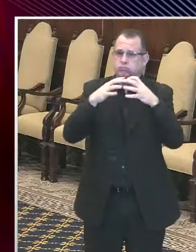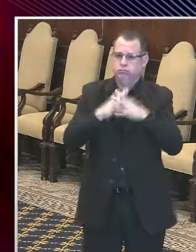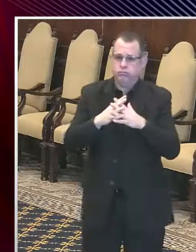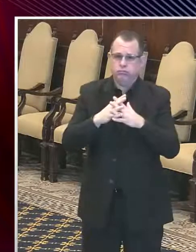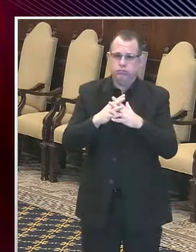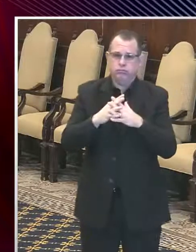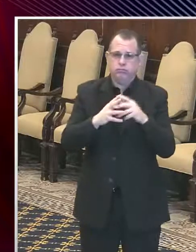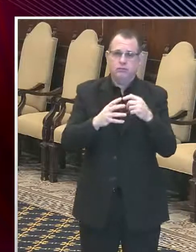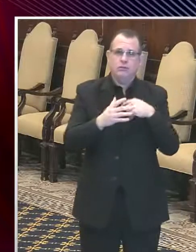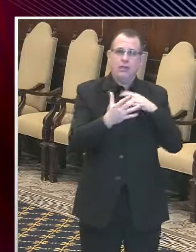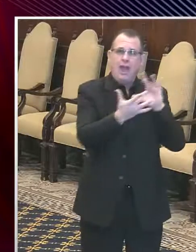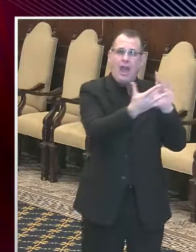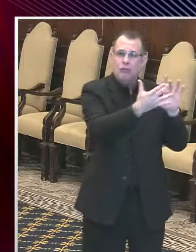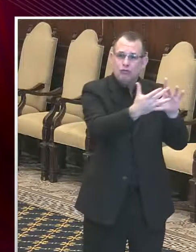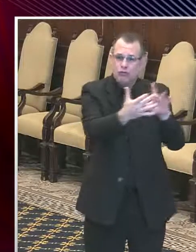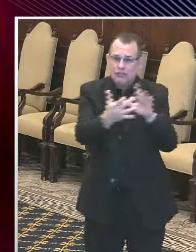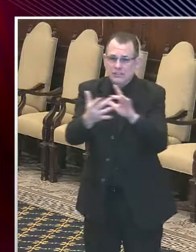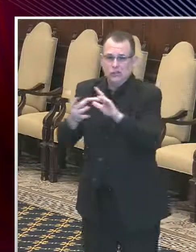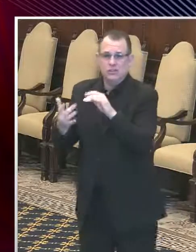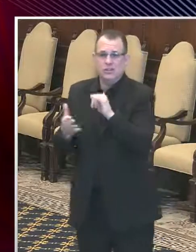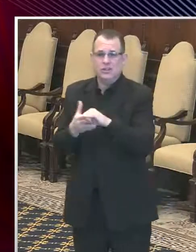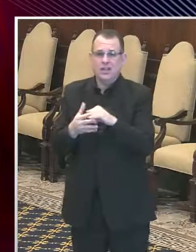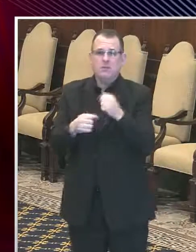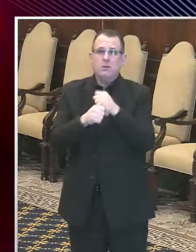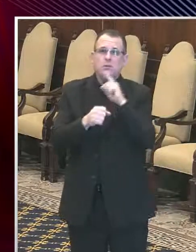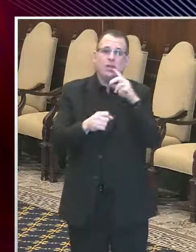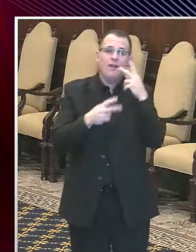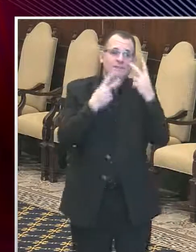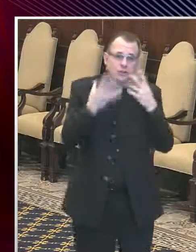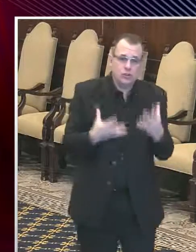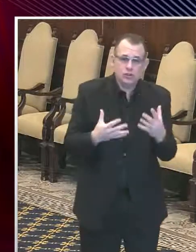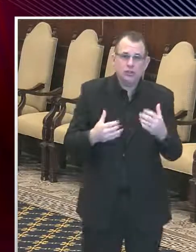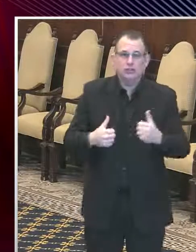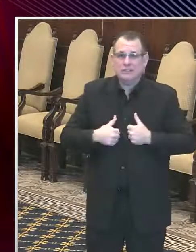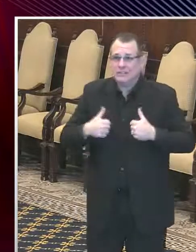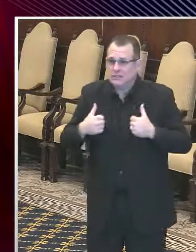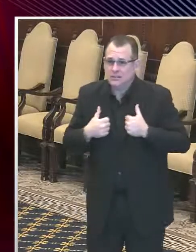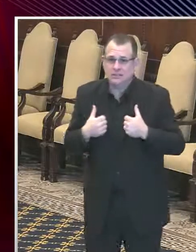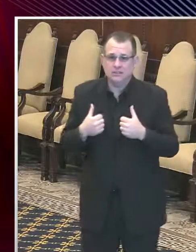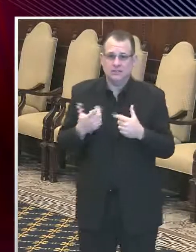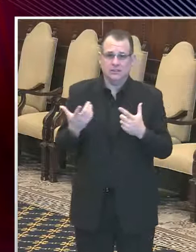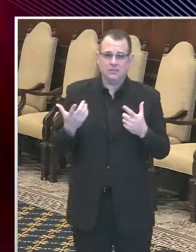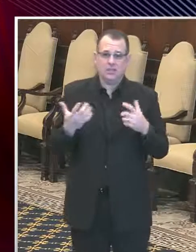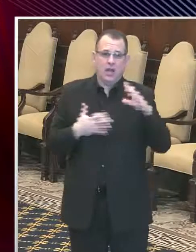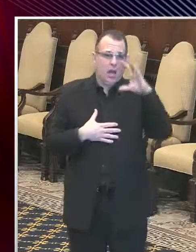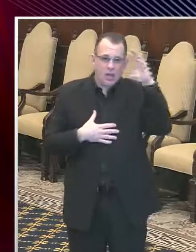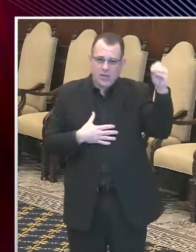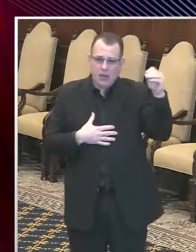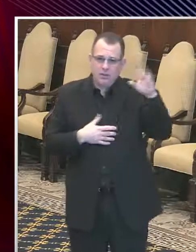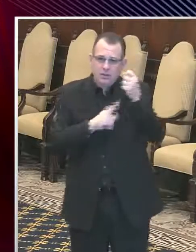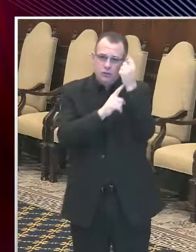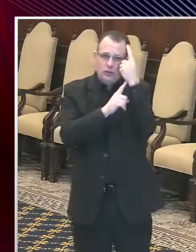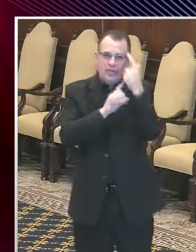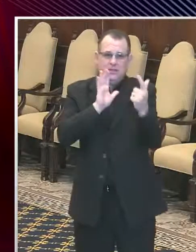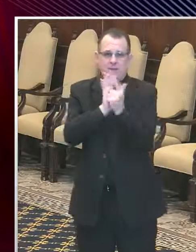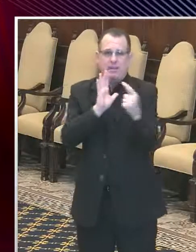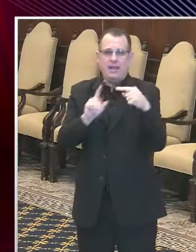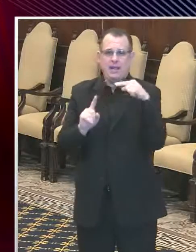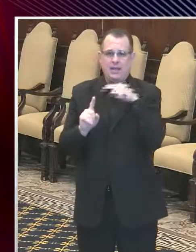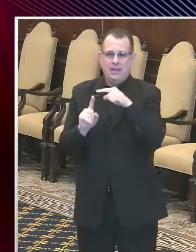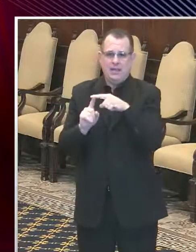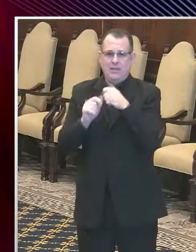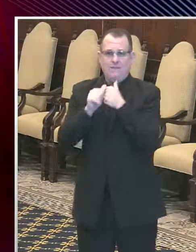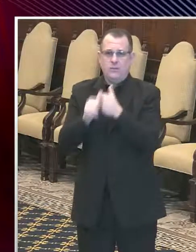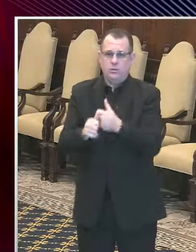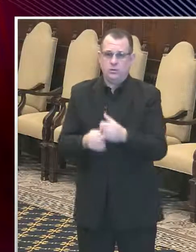that residents, visitors, and retailers all understand the importance of the plastic bag ban and how to comply. Today, I have